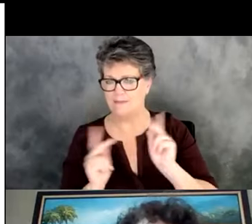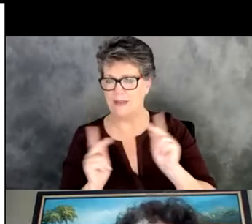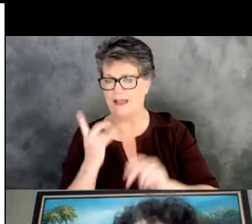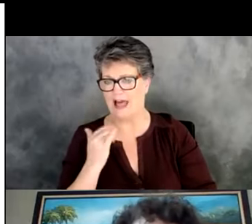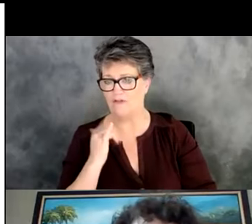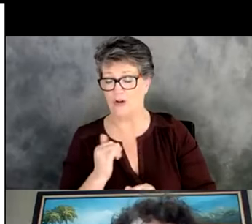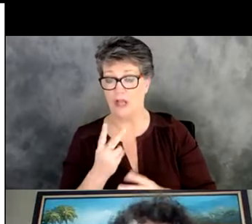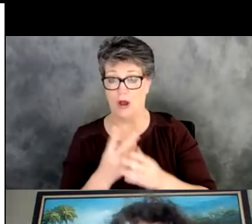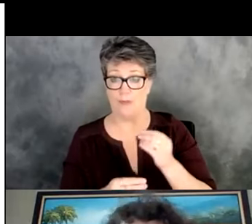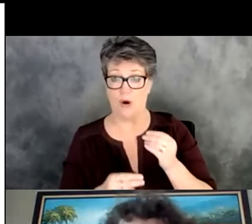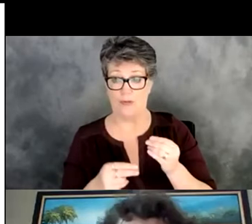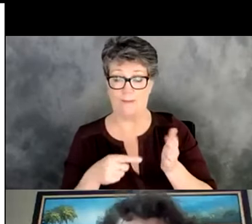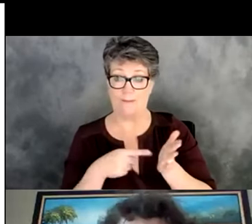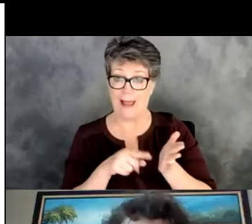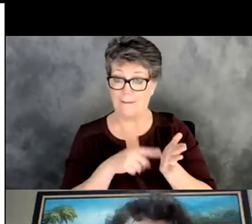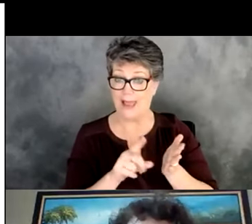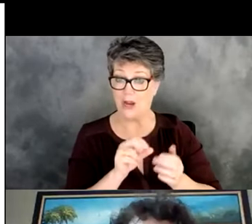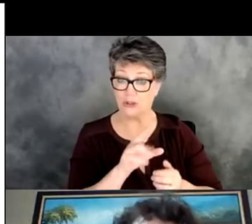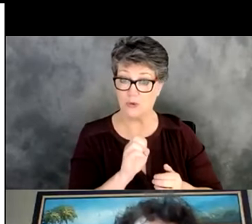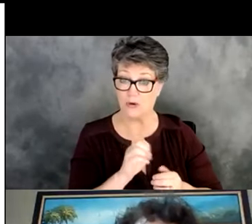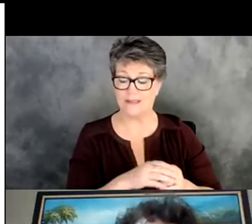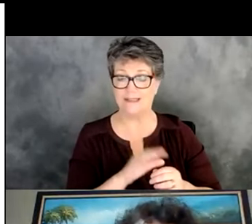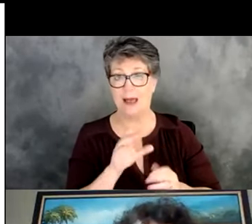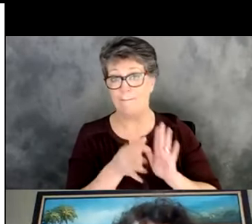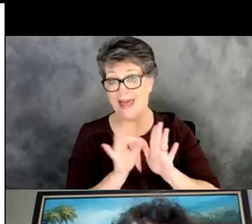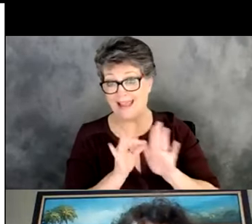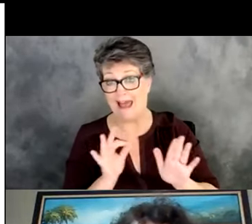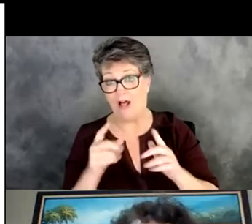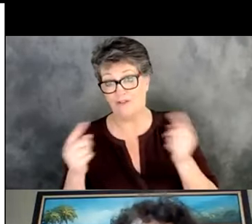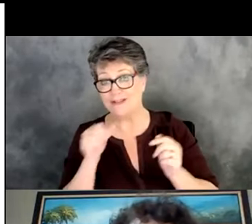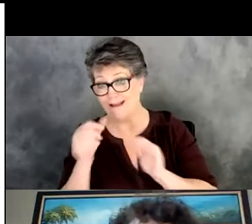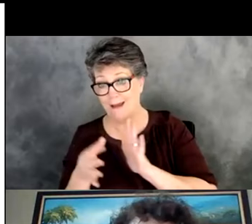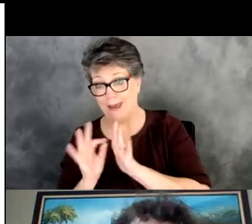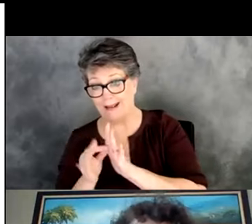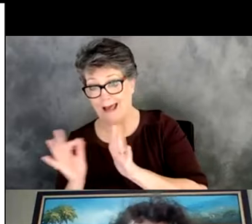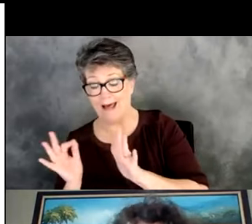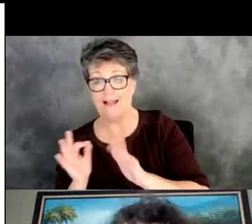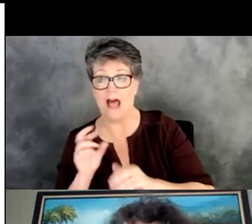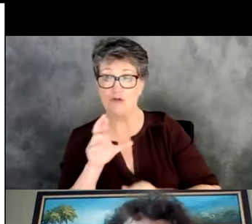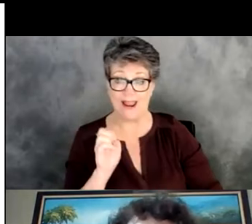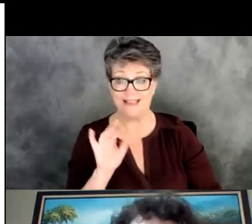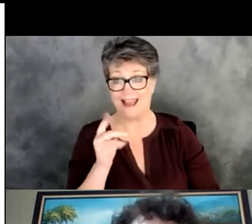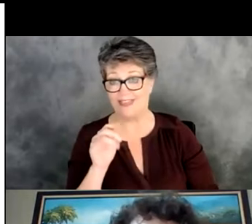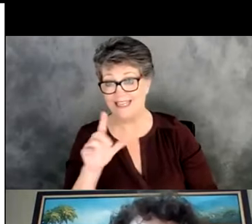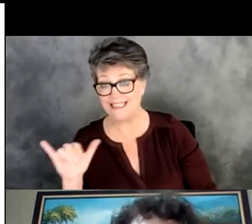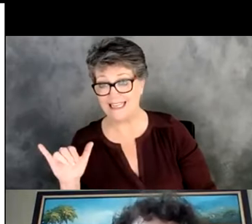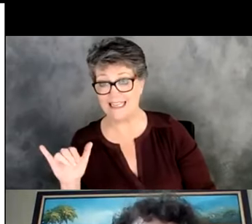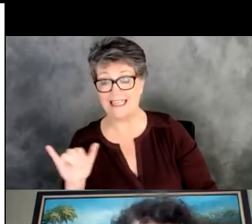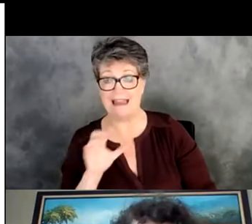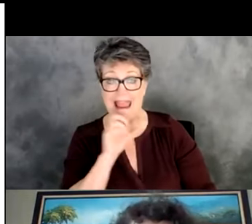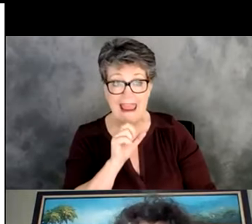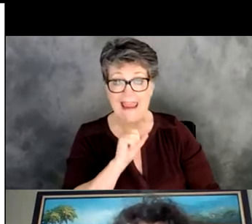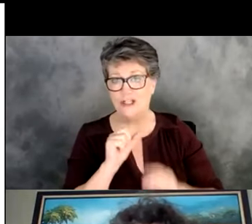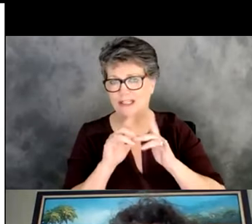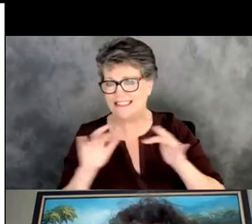know, both by payer source, Medi-Cal versus non-Medi-Cal, as well as, you know, by race, ethnicity, by age, et